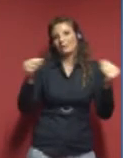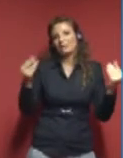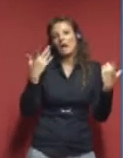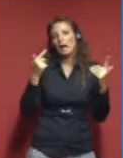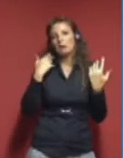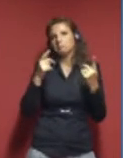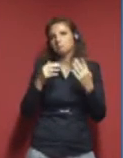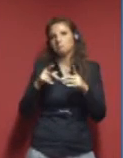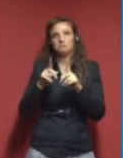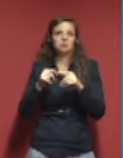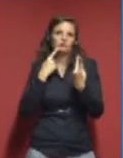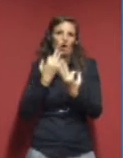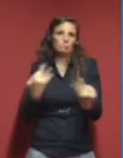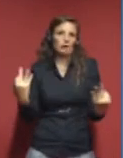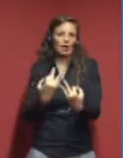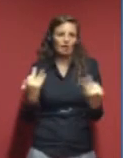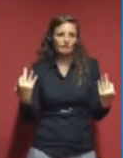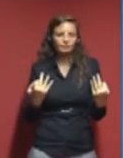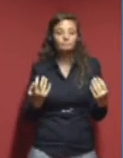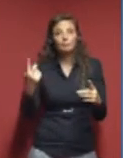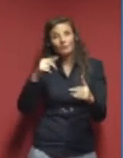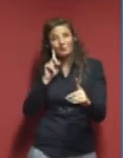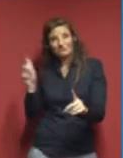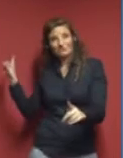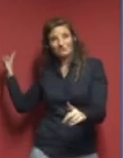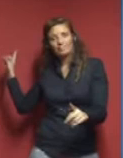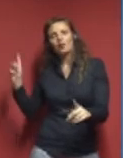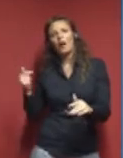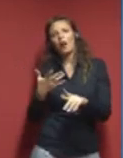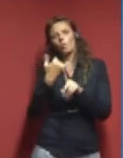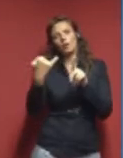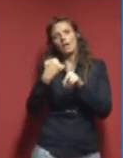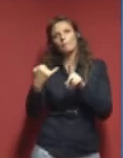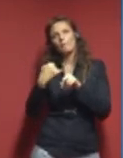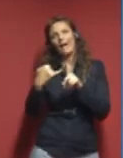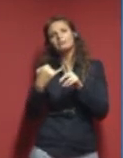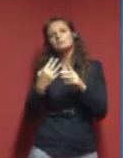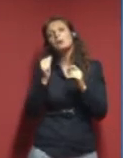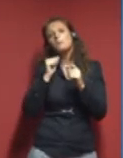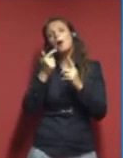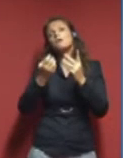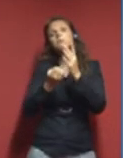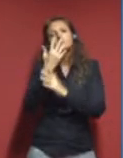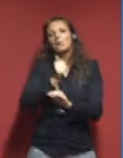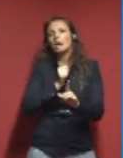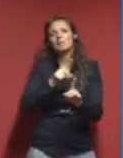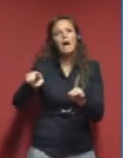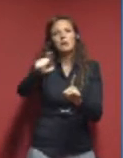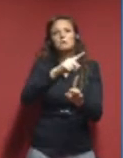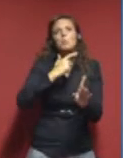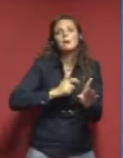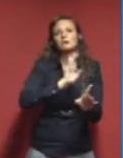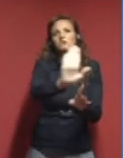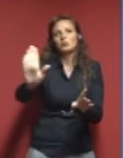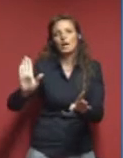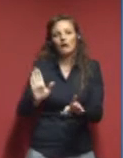companies. There are few custom parts which we provide, but you can also machine them yourself. They're all planar. There's a